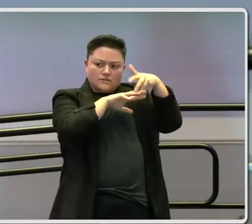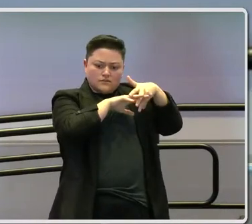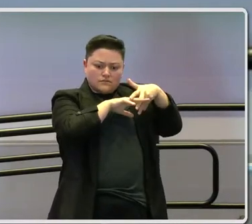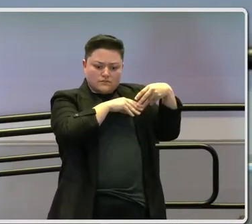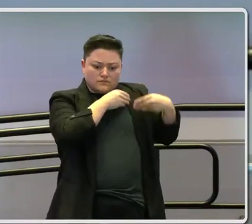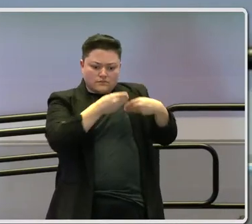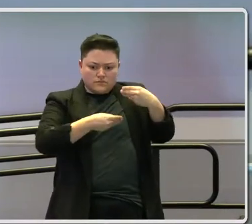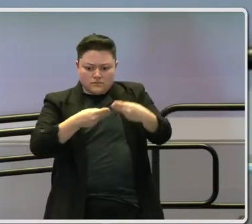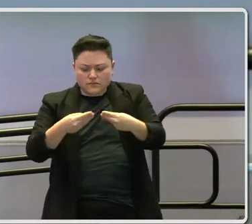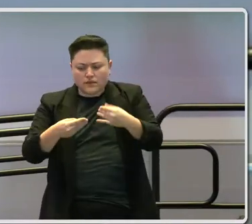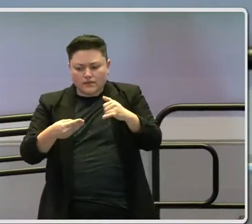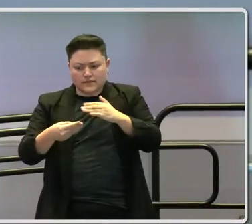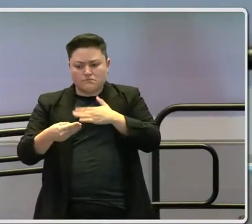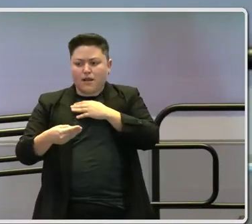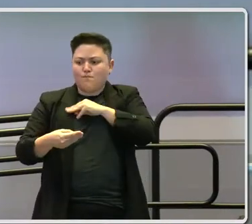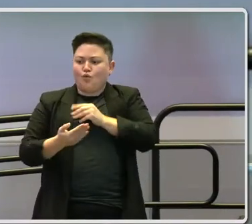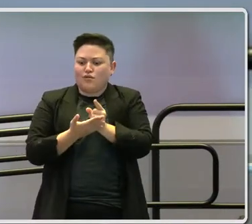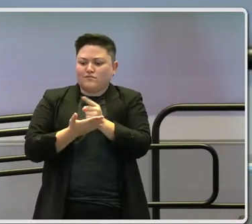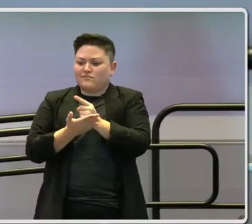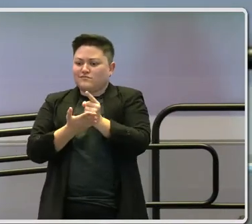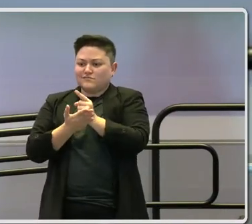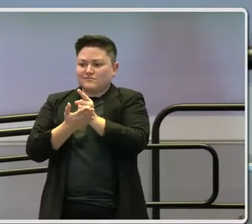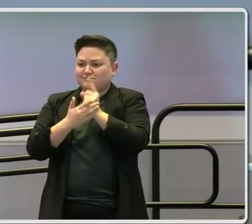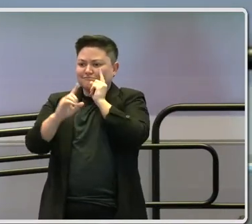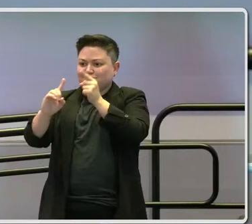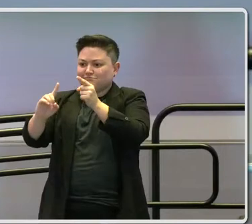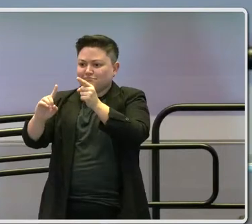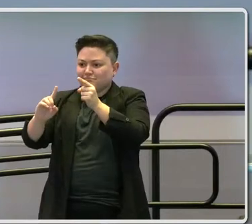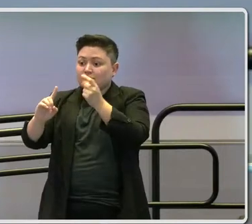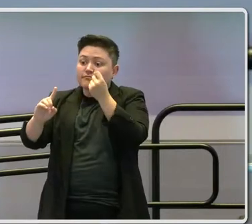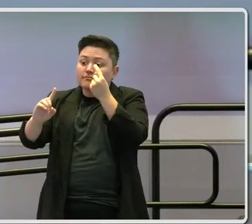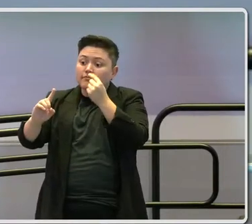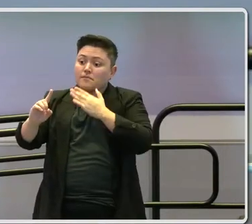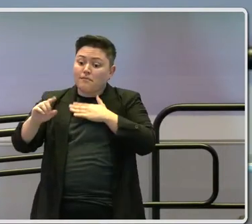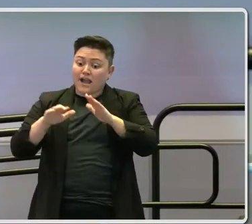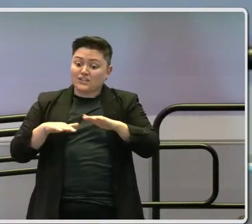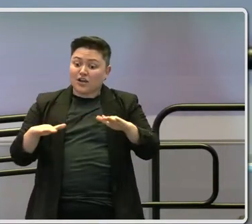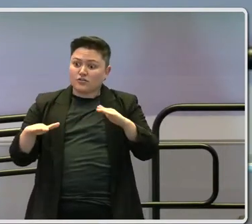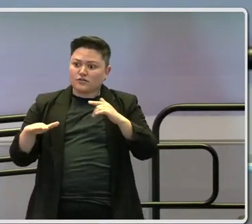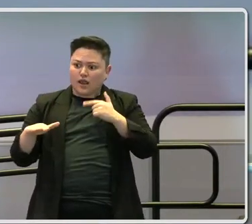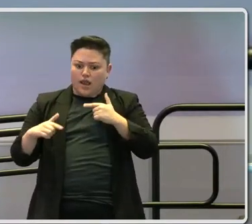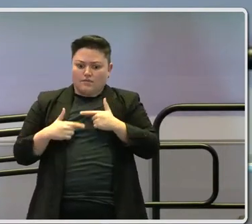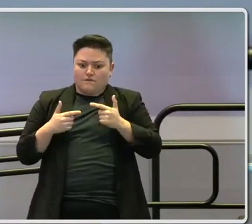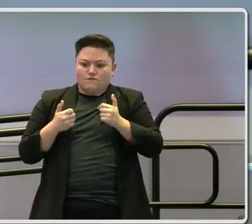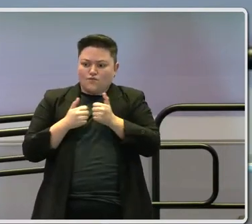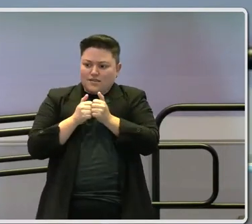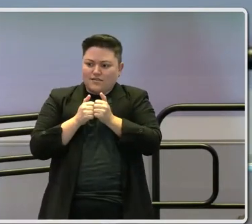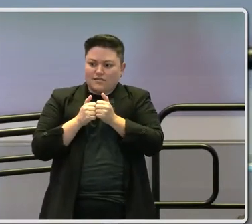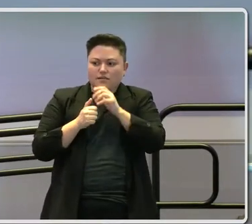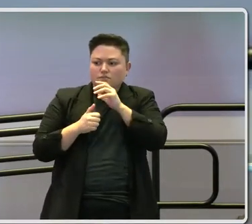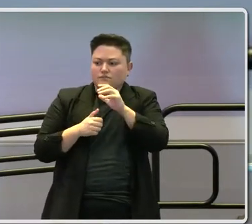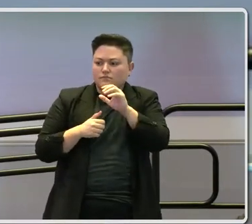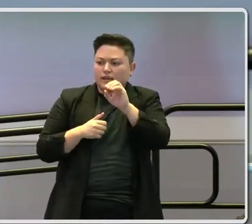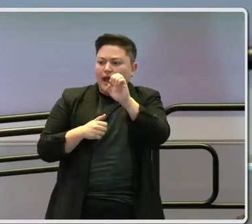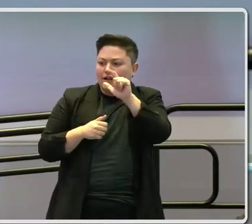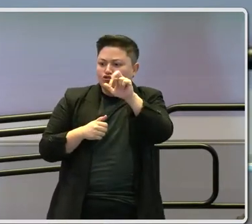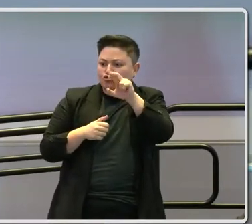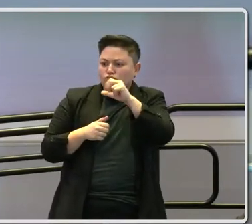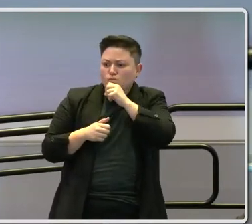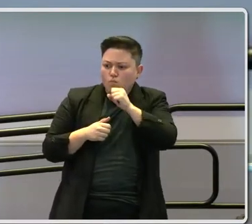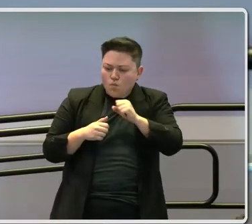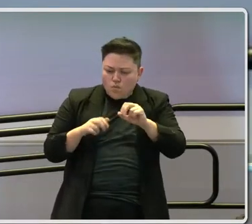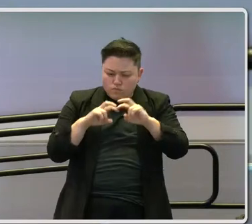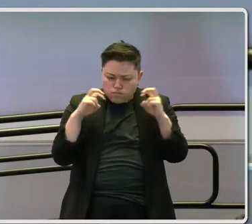my childhood, I was surrounded by a village of elders, my own set of aunties and uncles, who advocated for